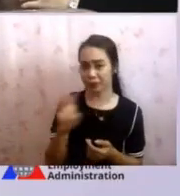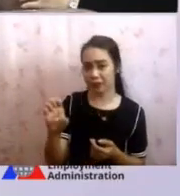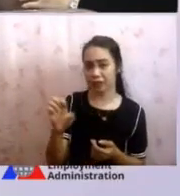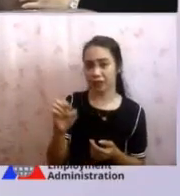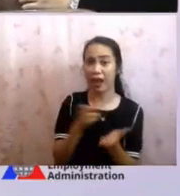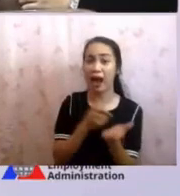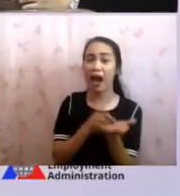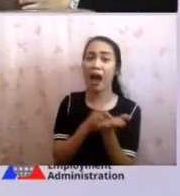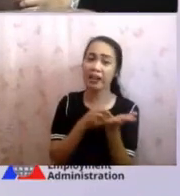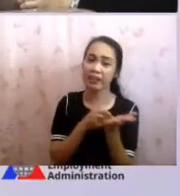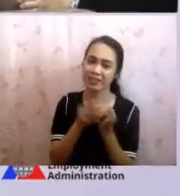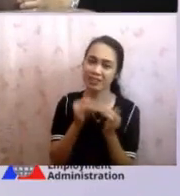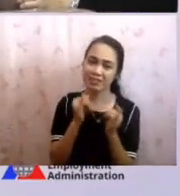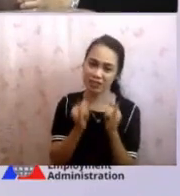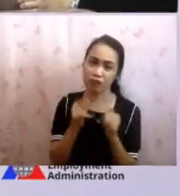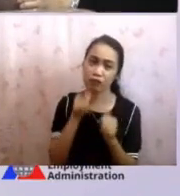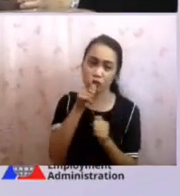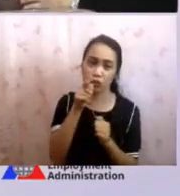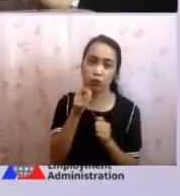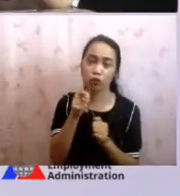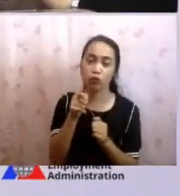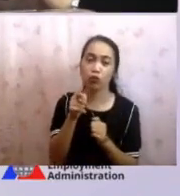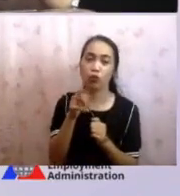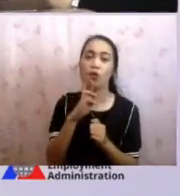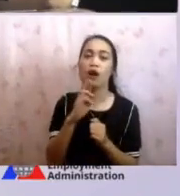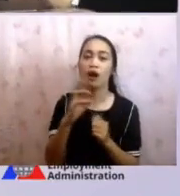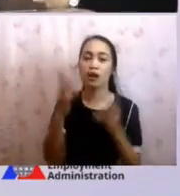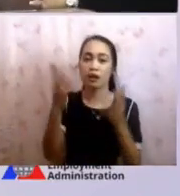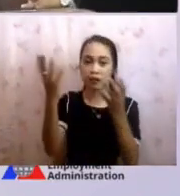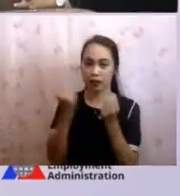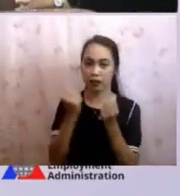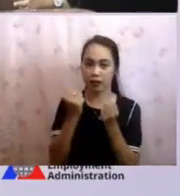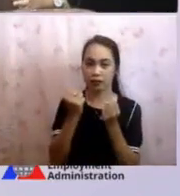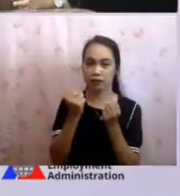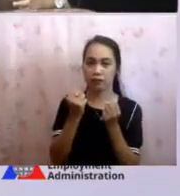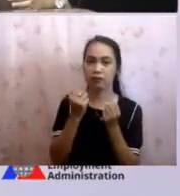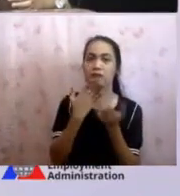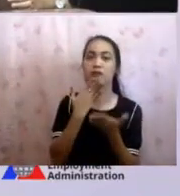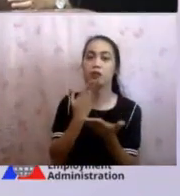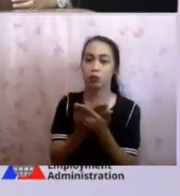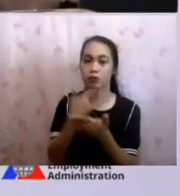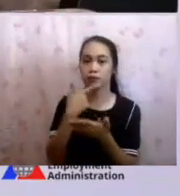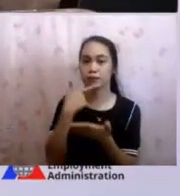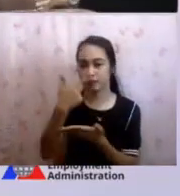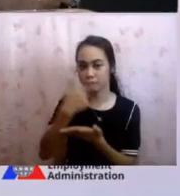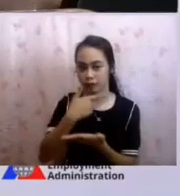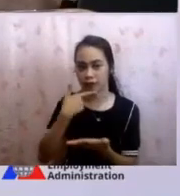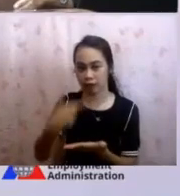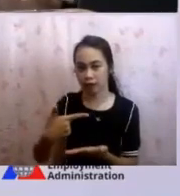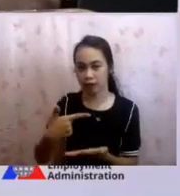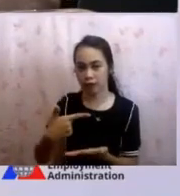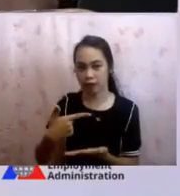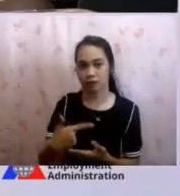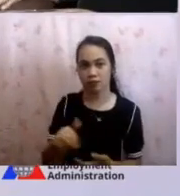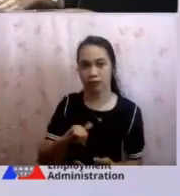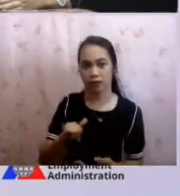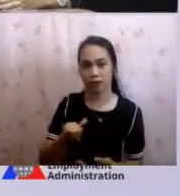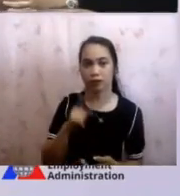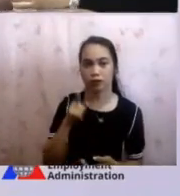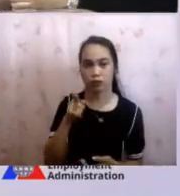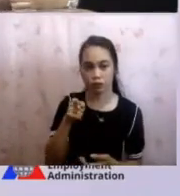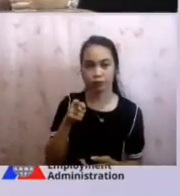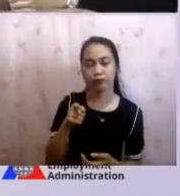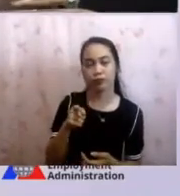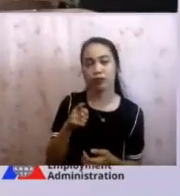are very honest. Next is make it unique, like you. Diba each one of us is unique?